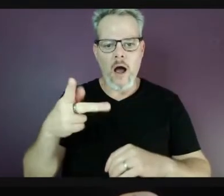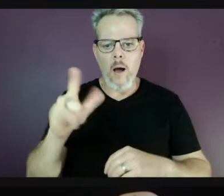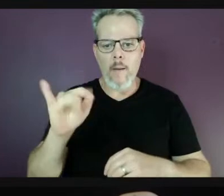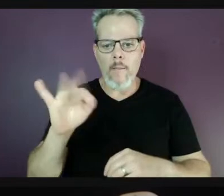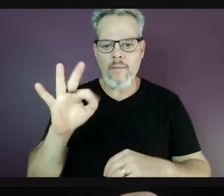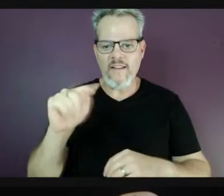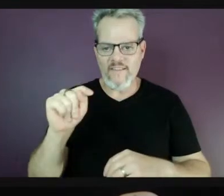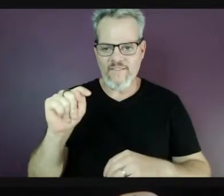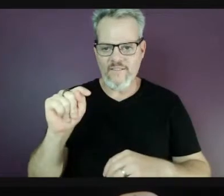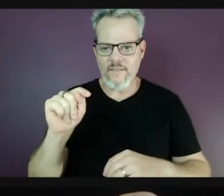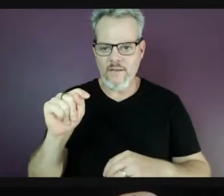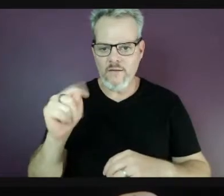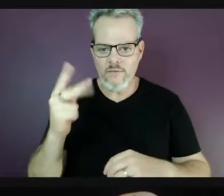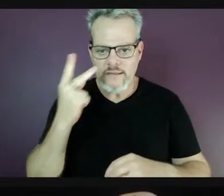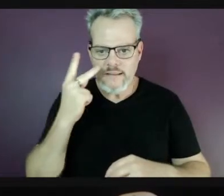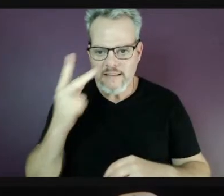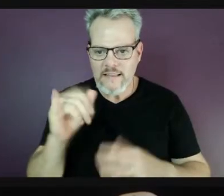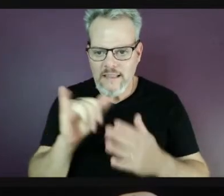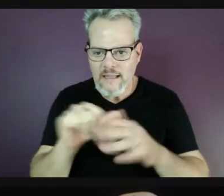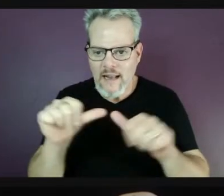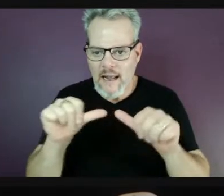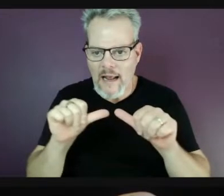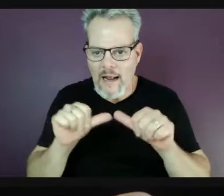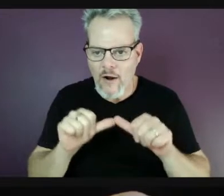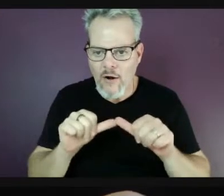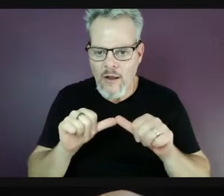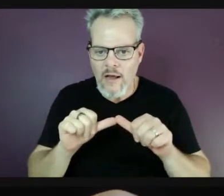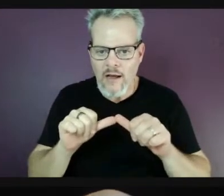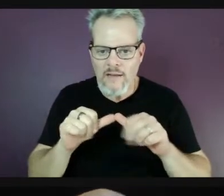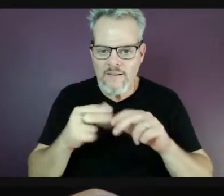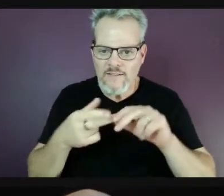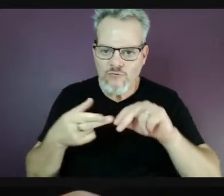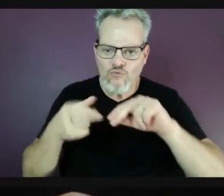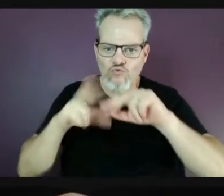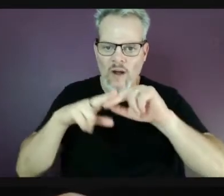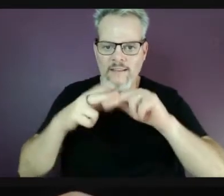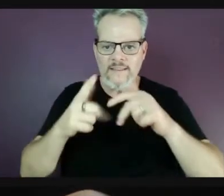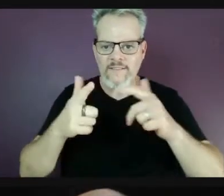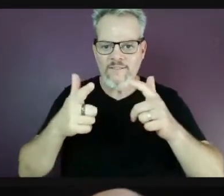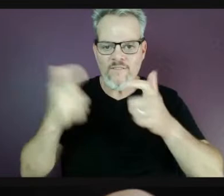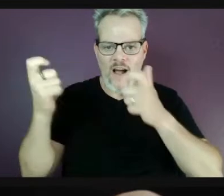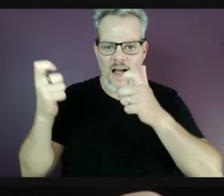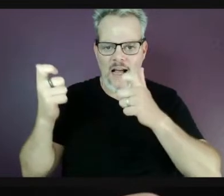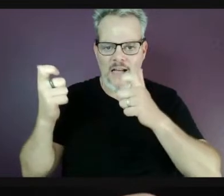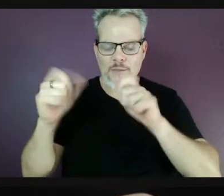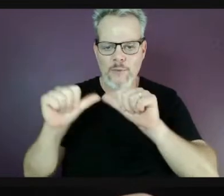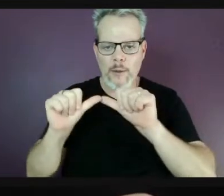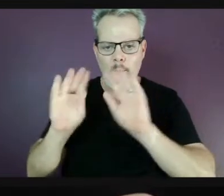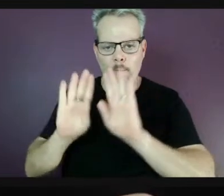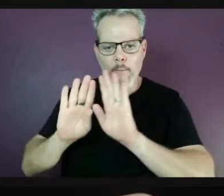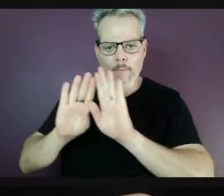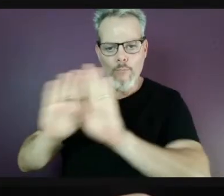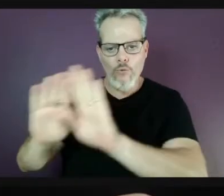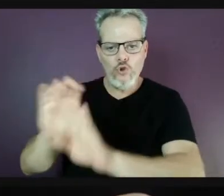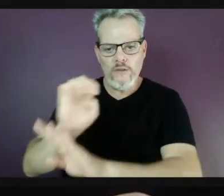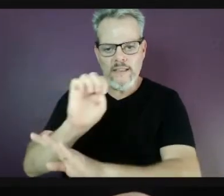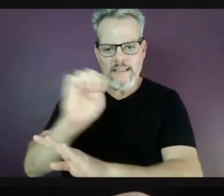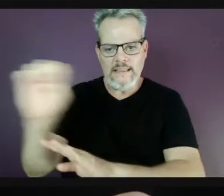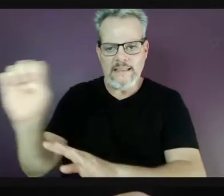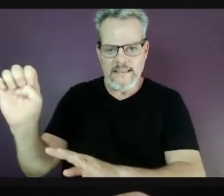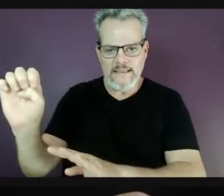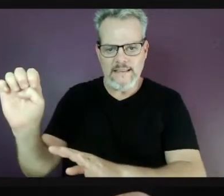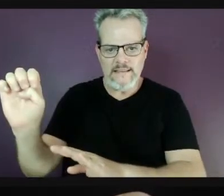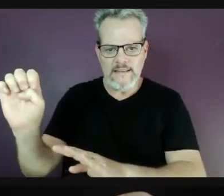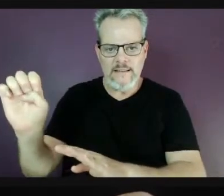station, rising quite fast right there, getting pushed to the east quite fast.